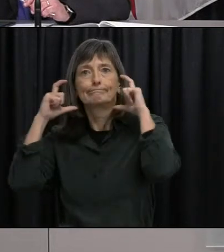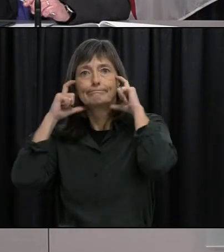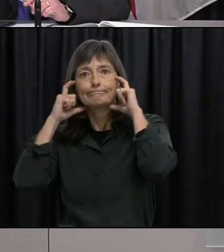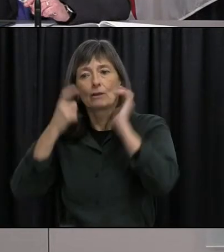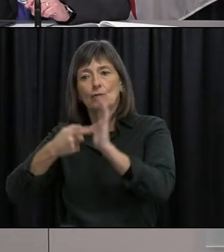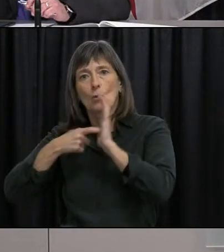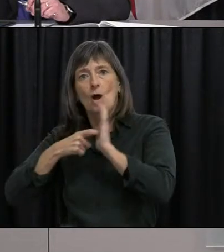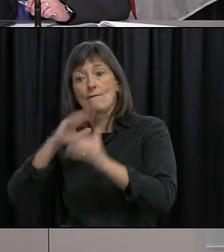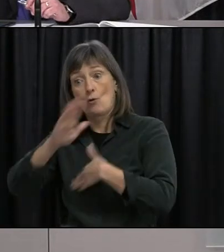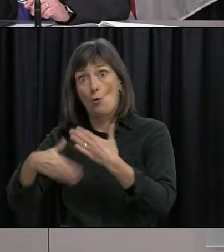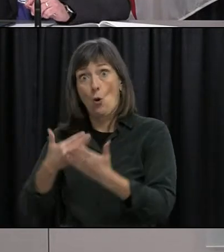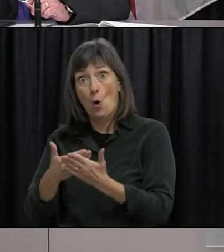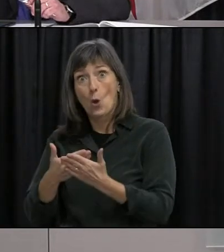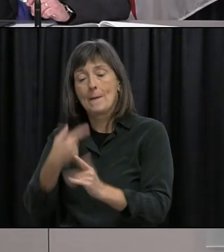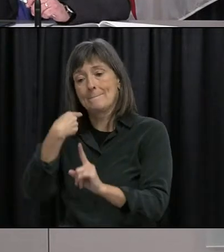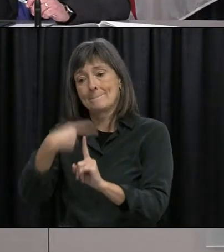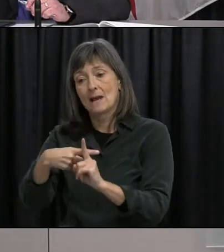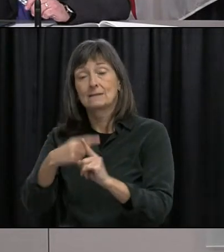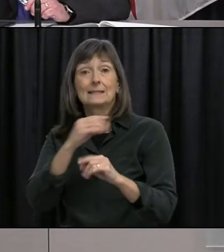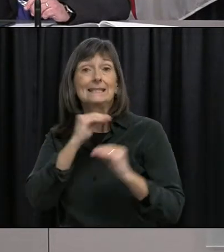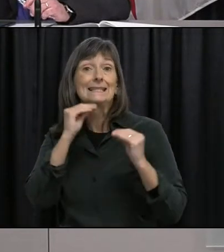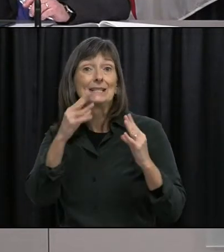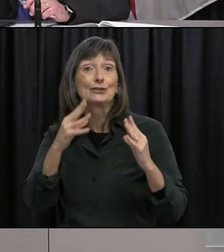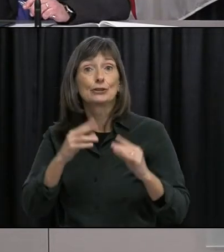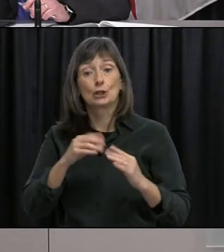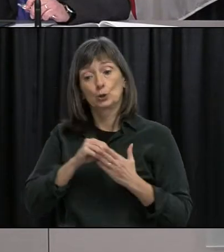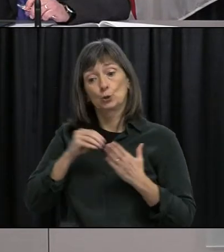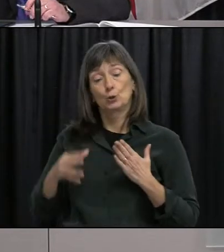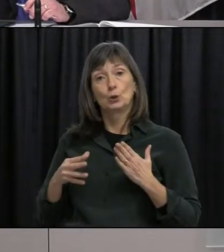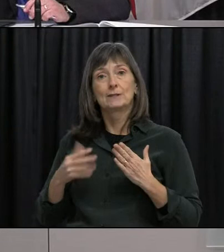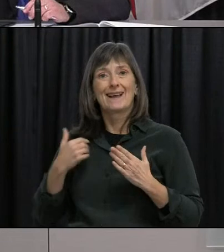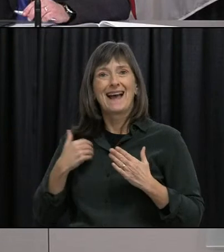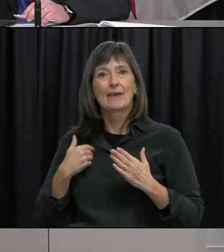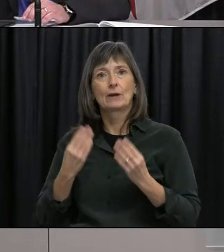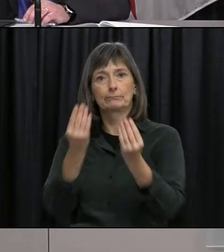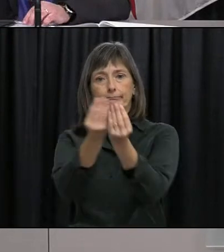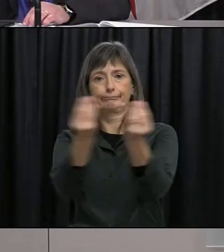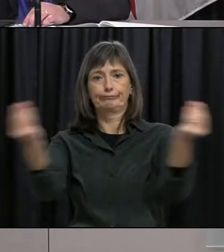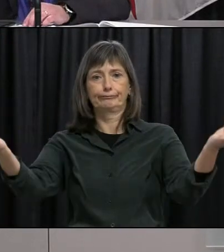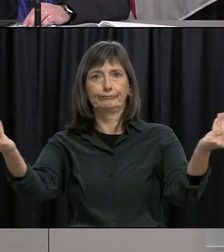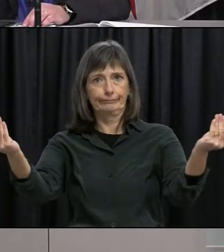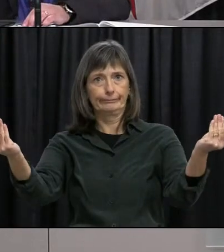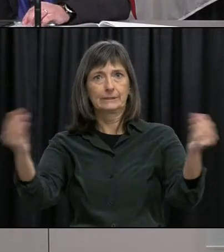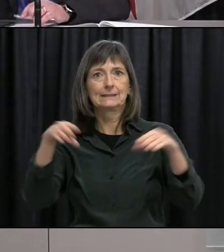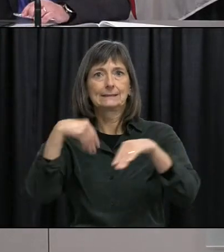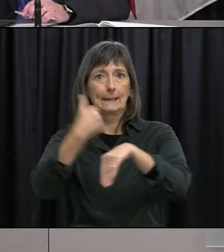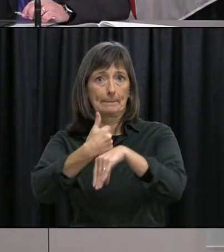between students and staff or teachers. Where are we with those considerations?